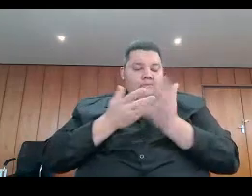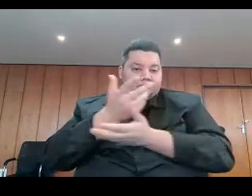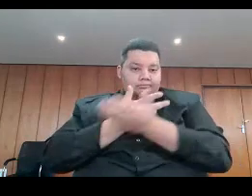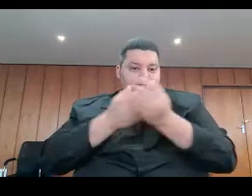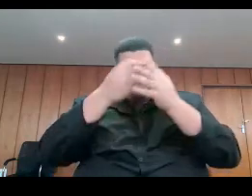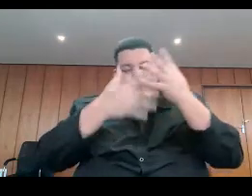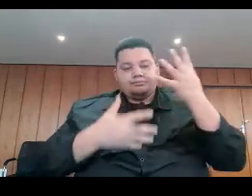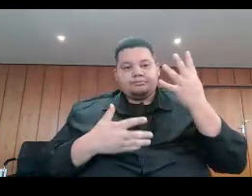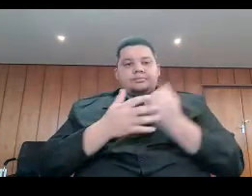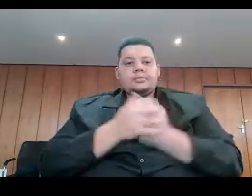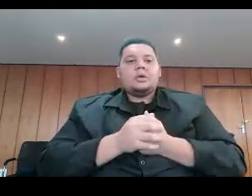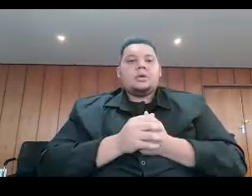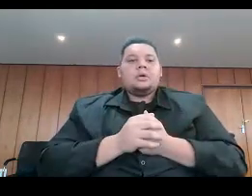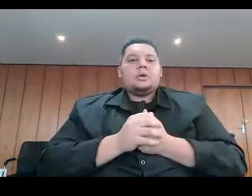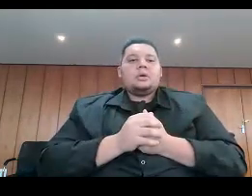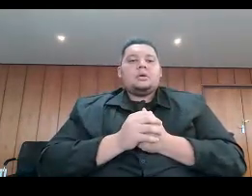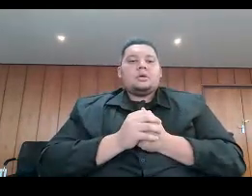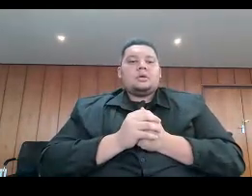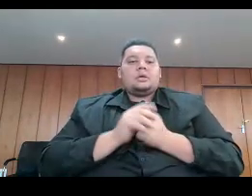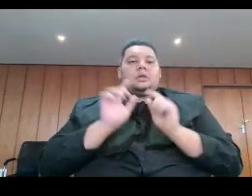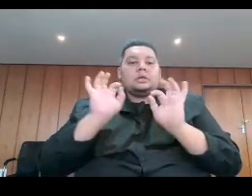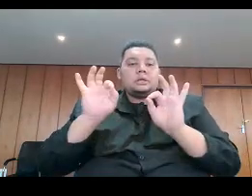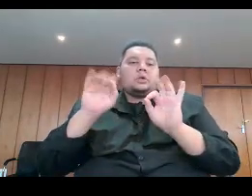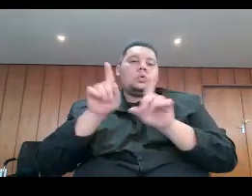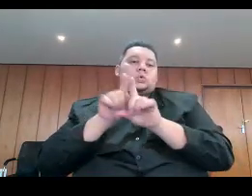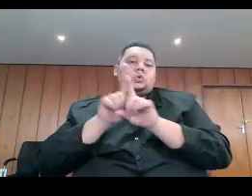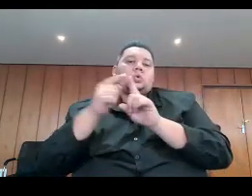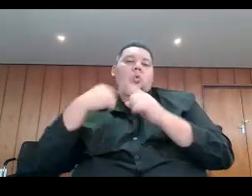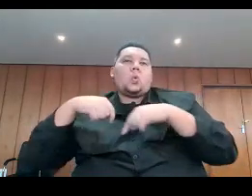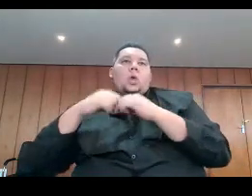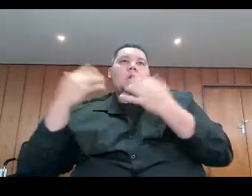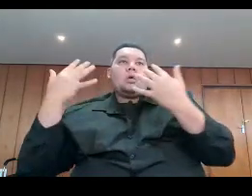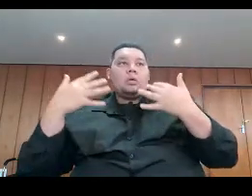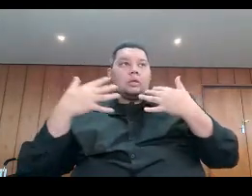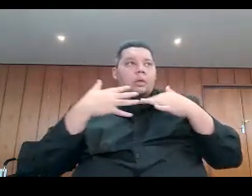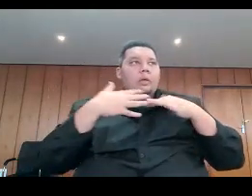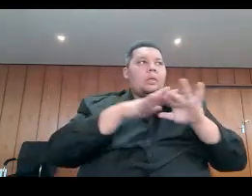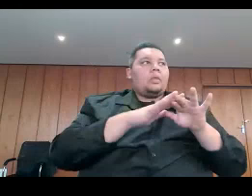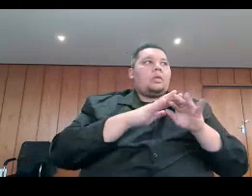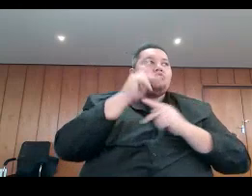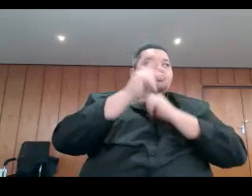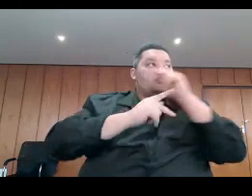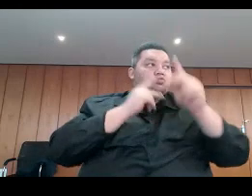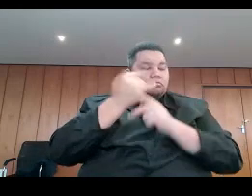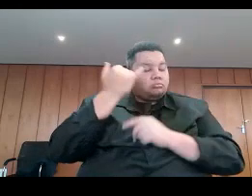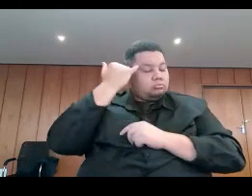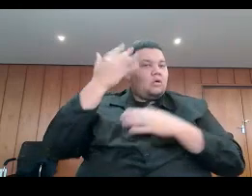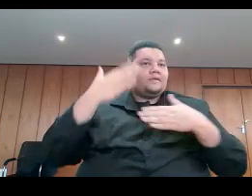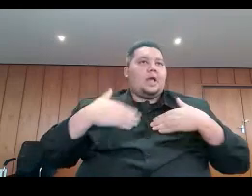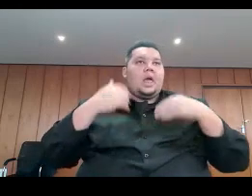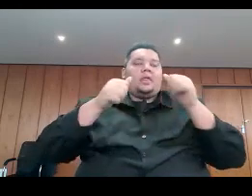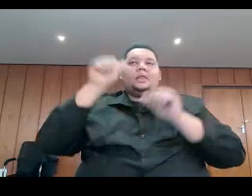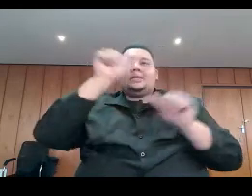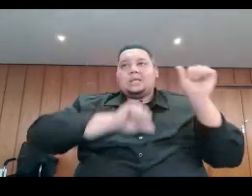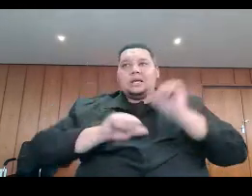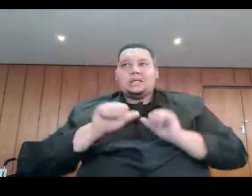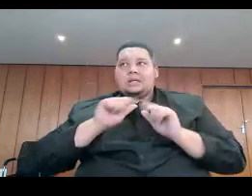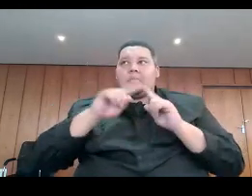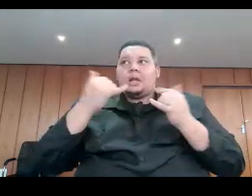etc., by feeding into a reimagination of health sciences. Here's